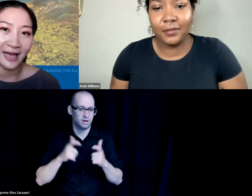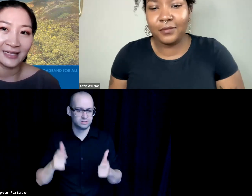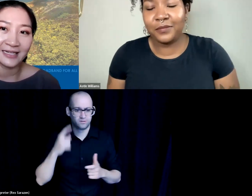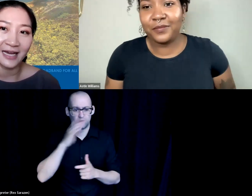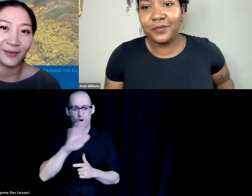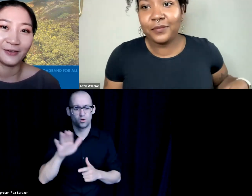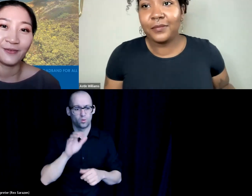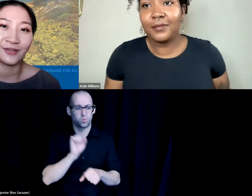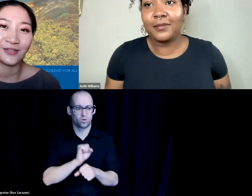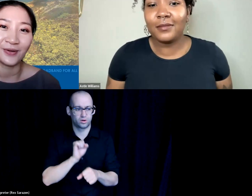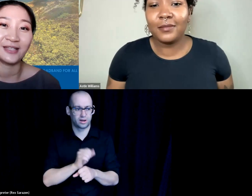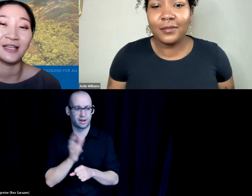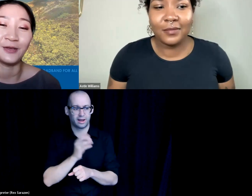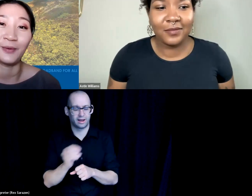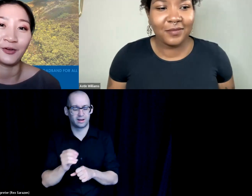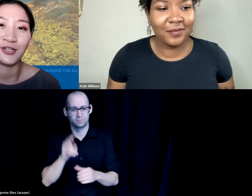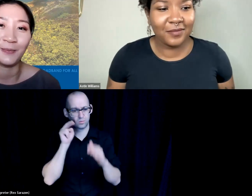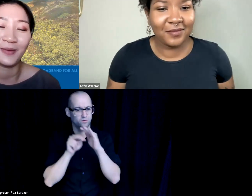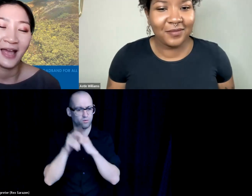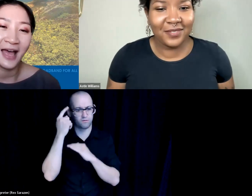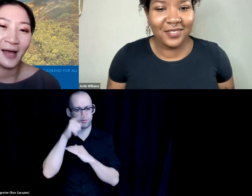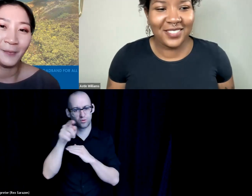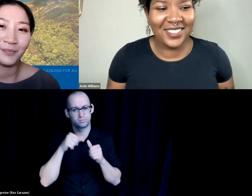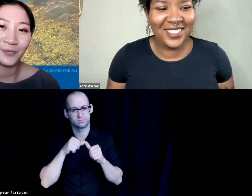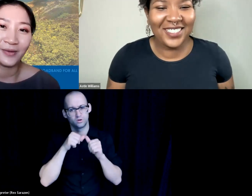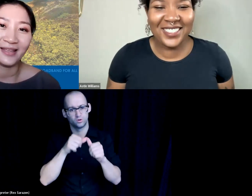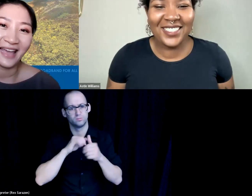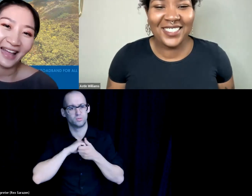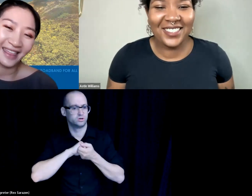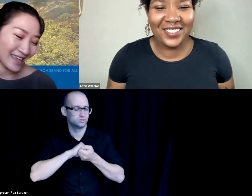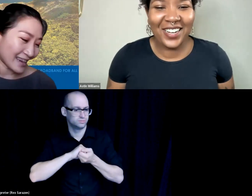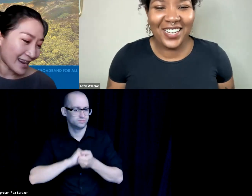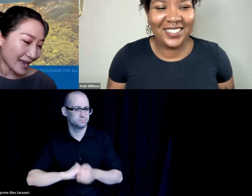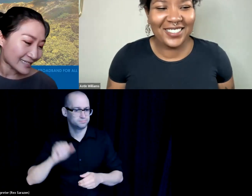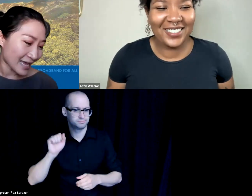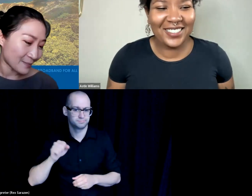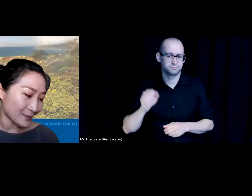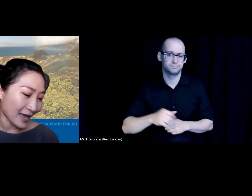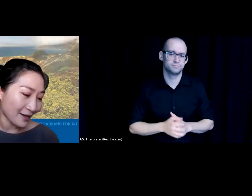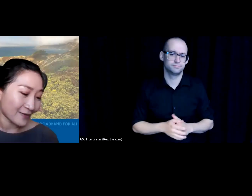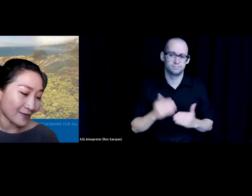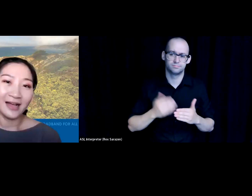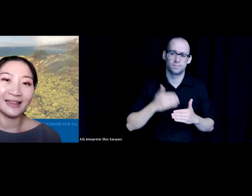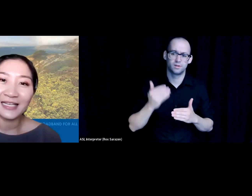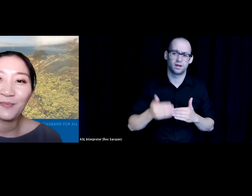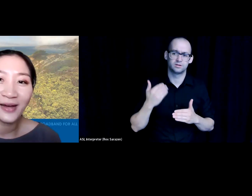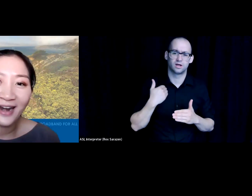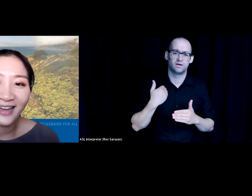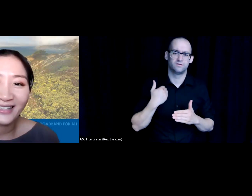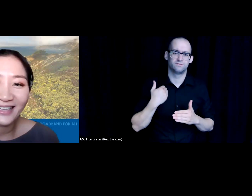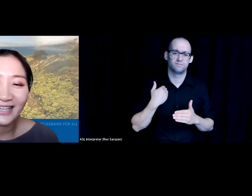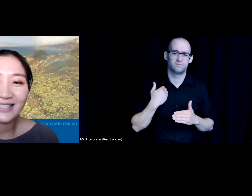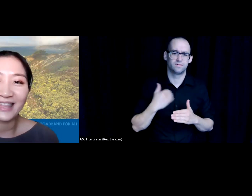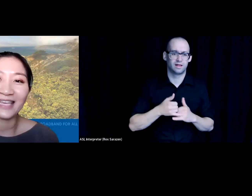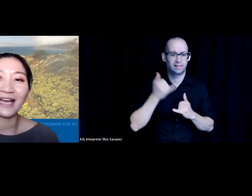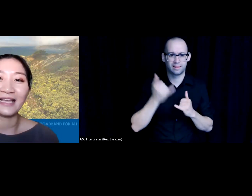work, and I look forward to our continued partnership. Yeah, and then next we have, last but